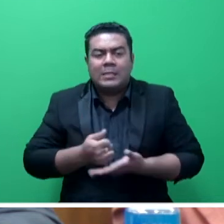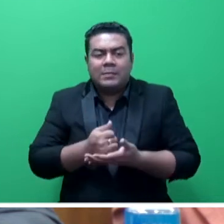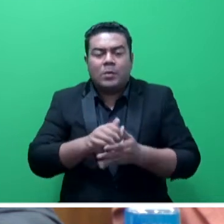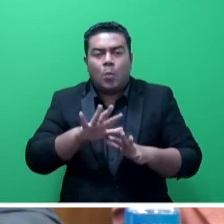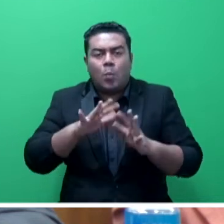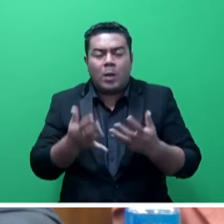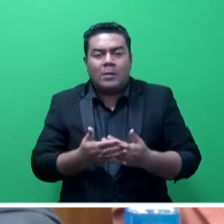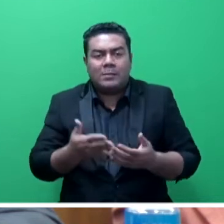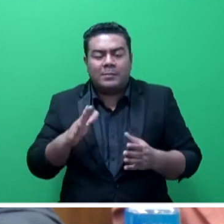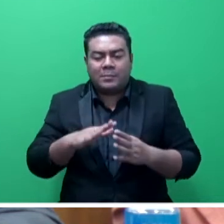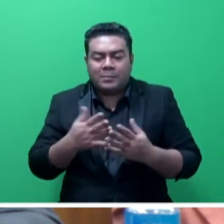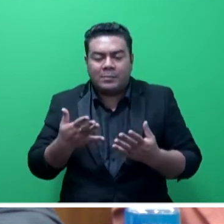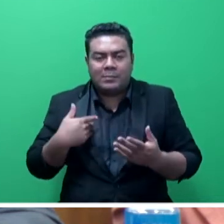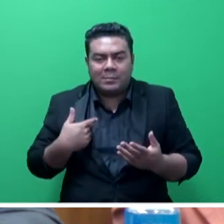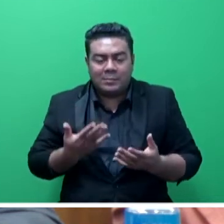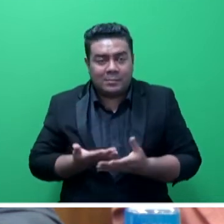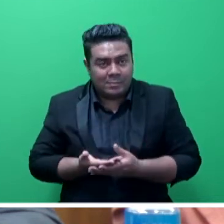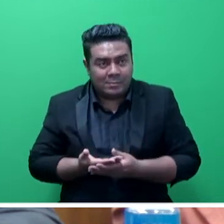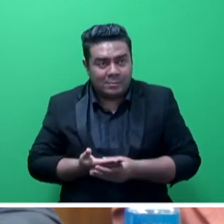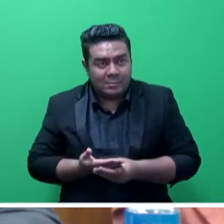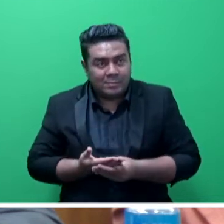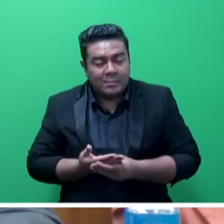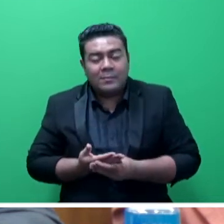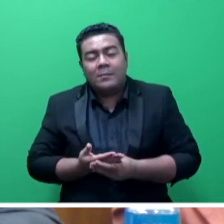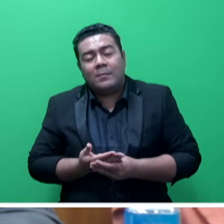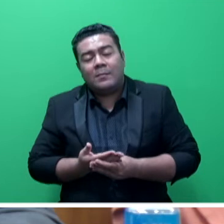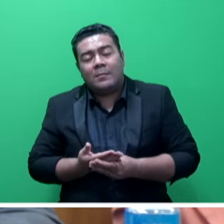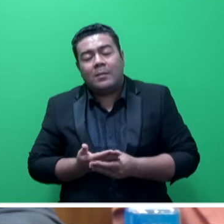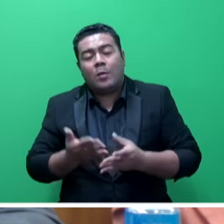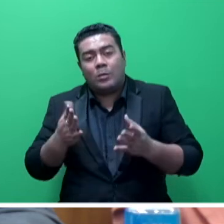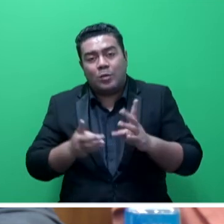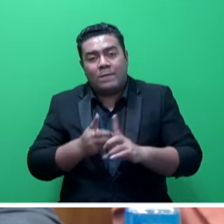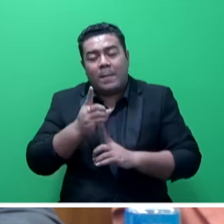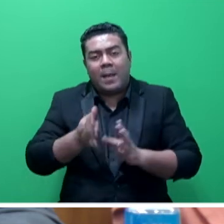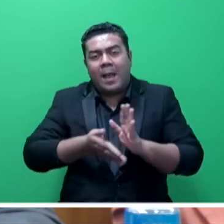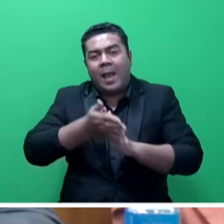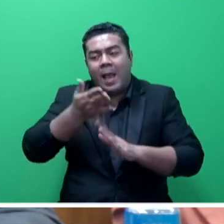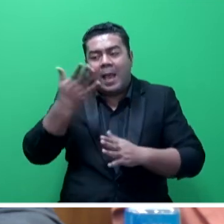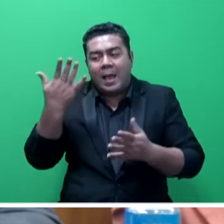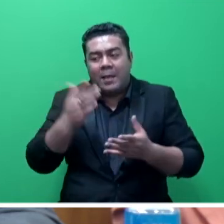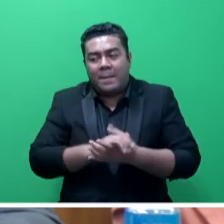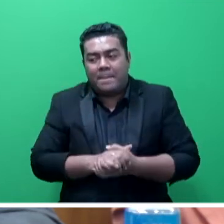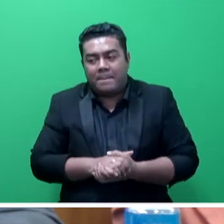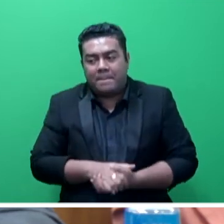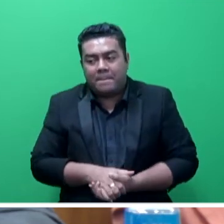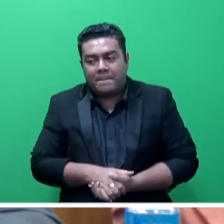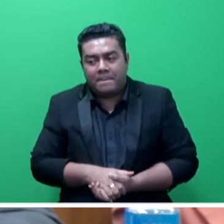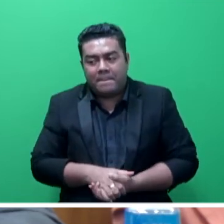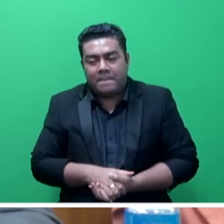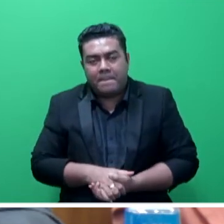World Meteorological Organization. The aim of the project was to develop a high-resolution wave forecast